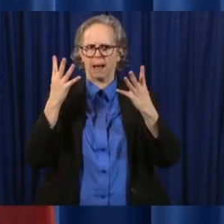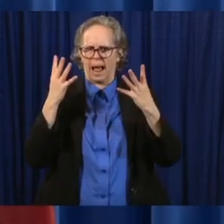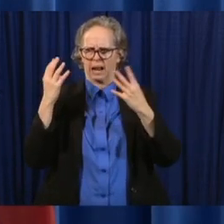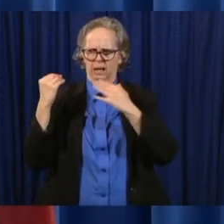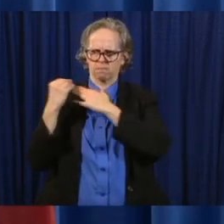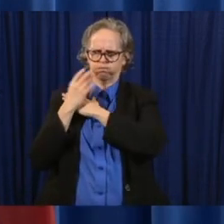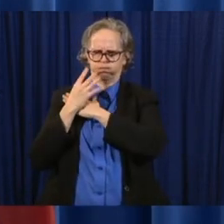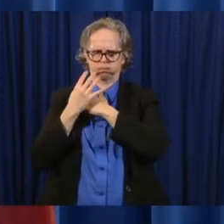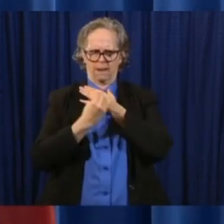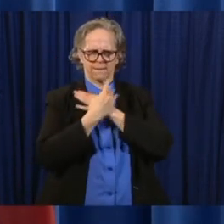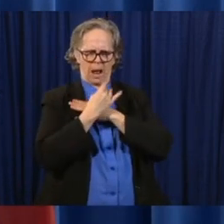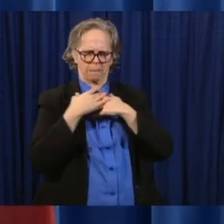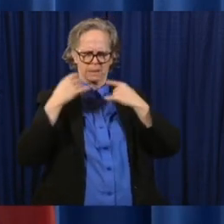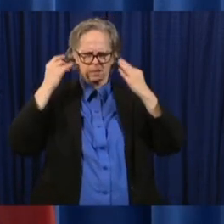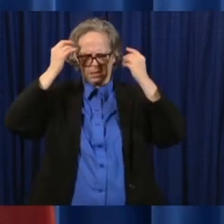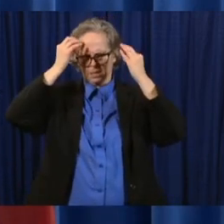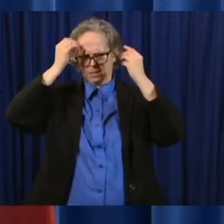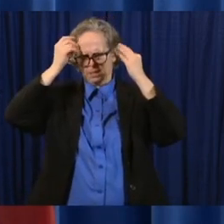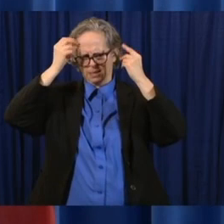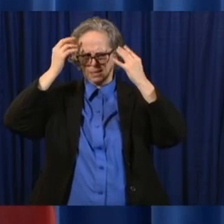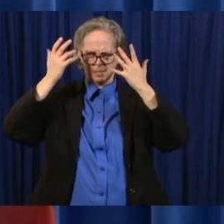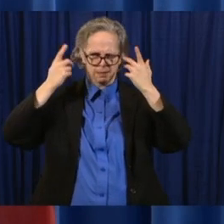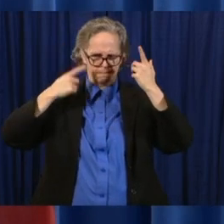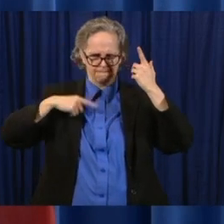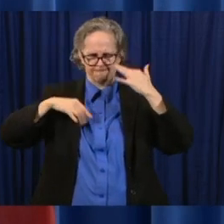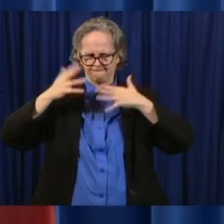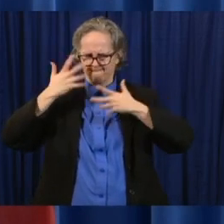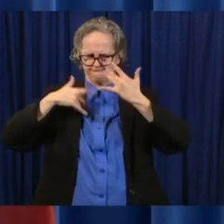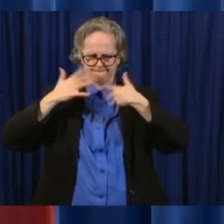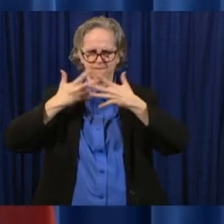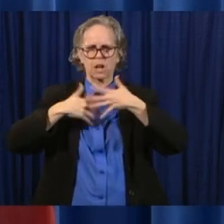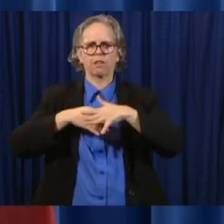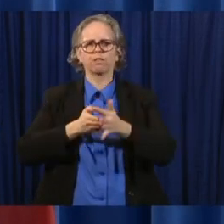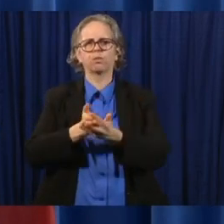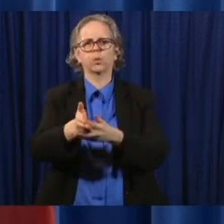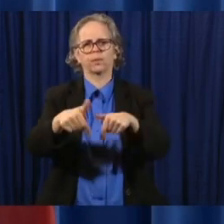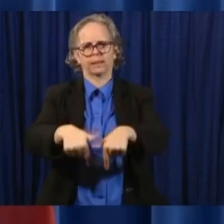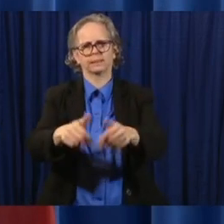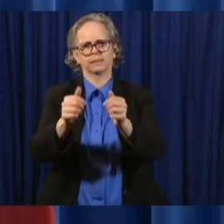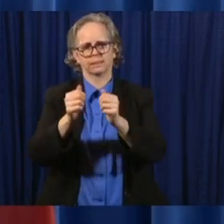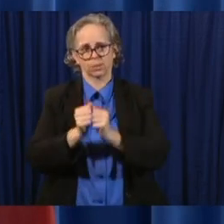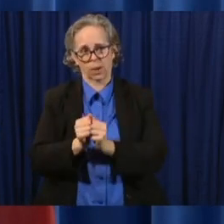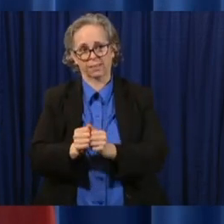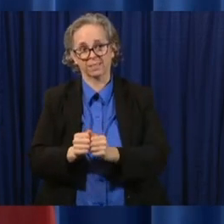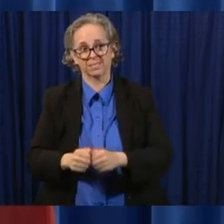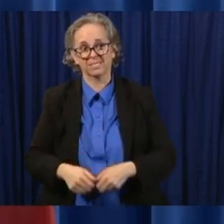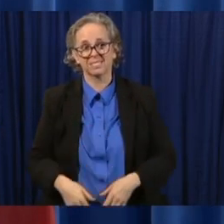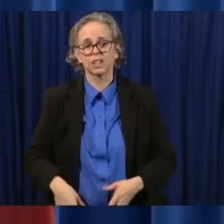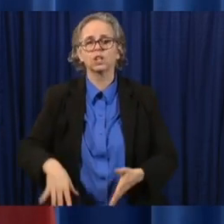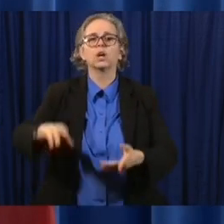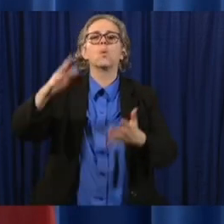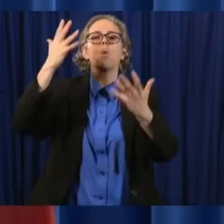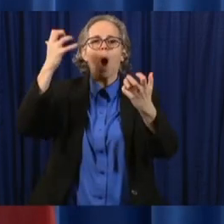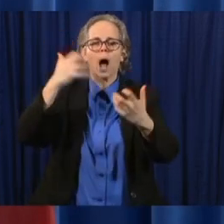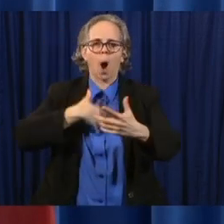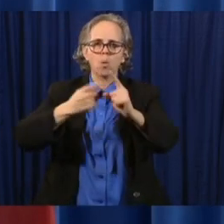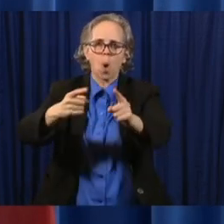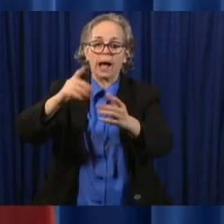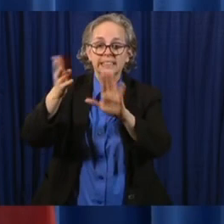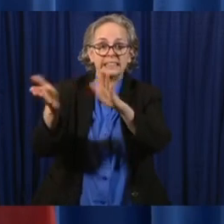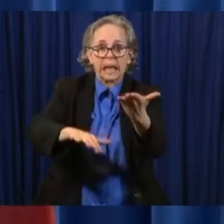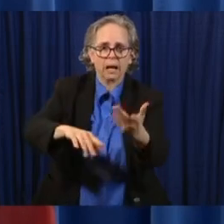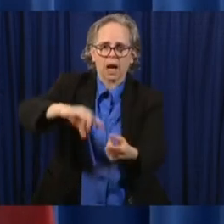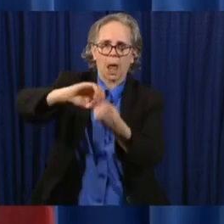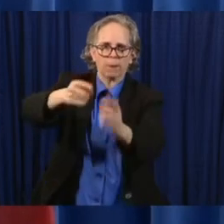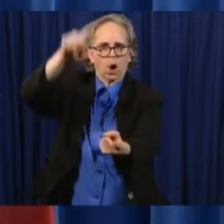a pathway that gets us through this with losing as few people as we can, and at the same time try to